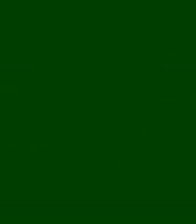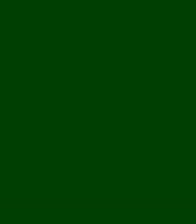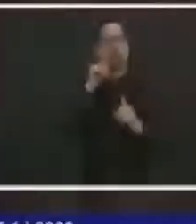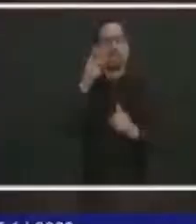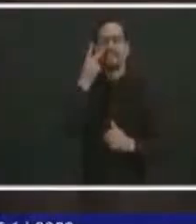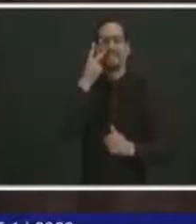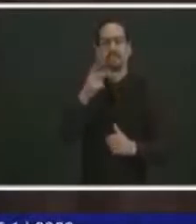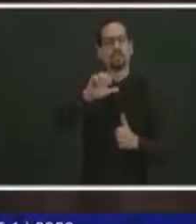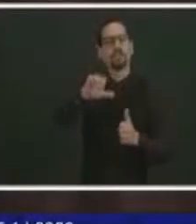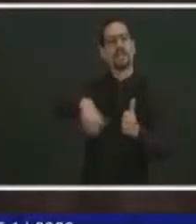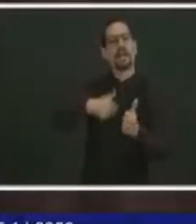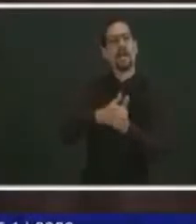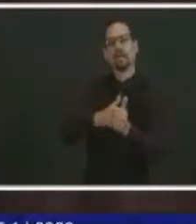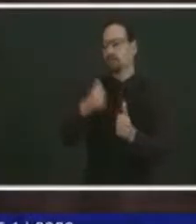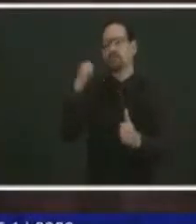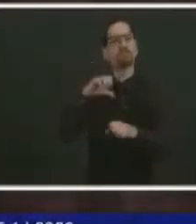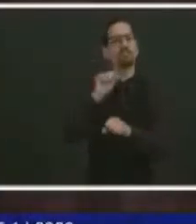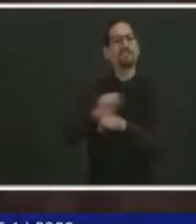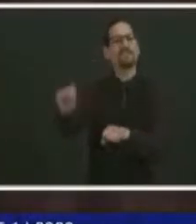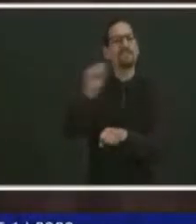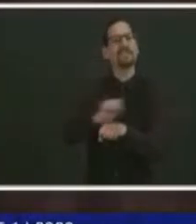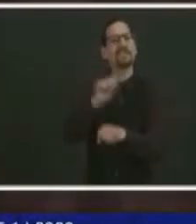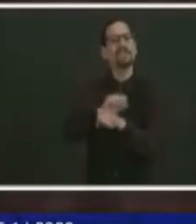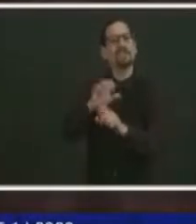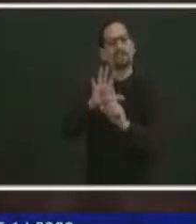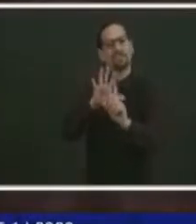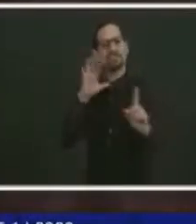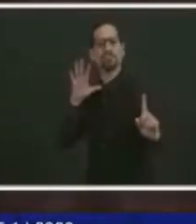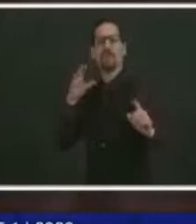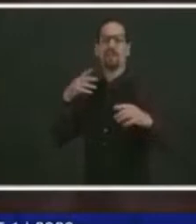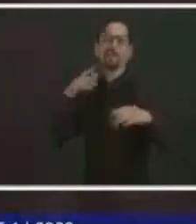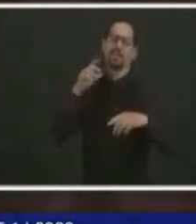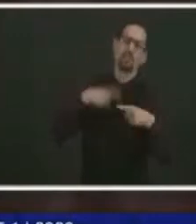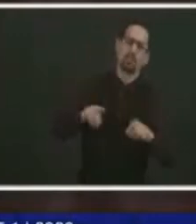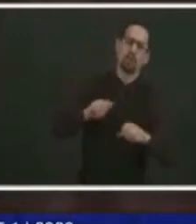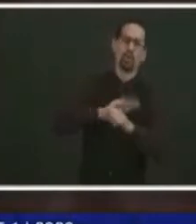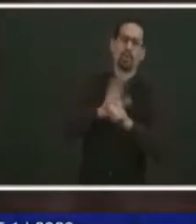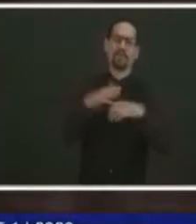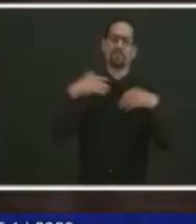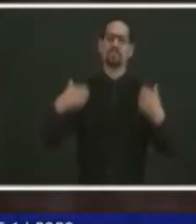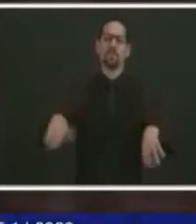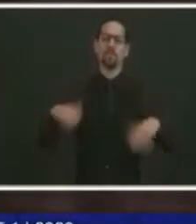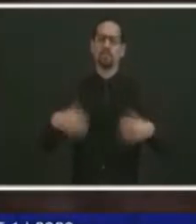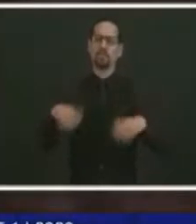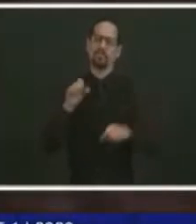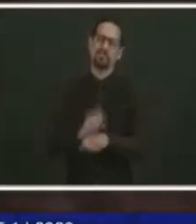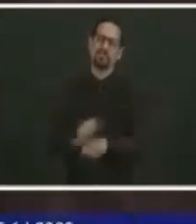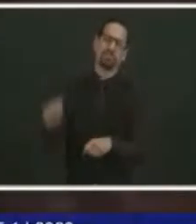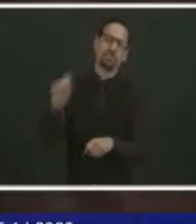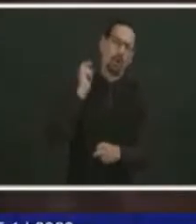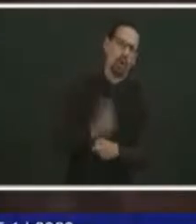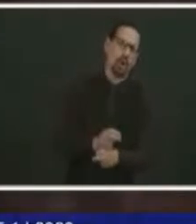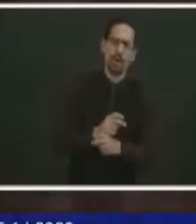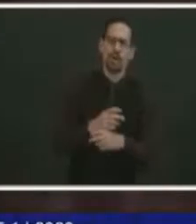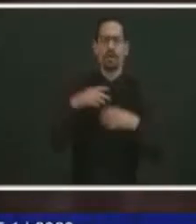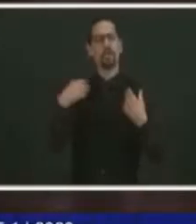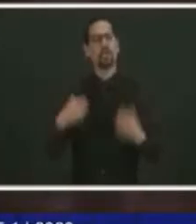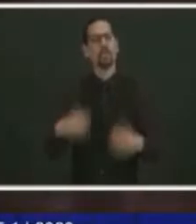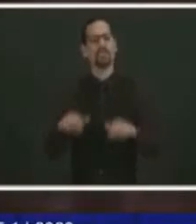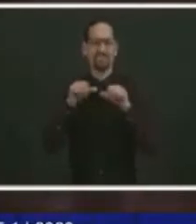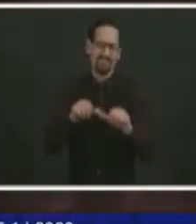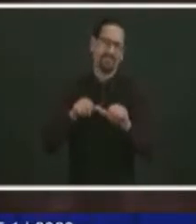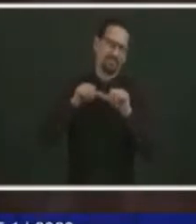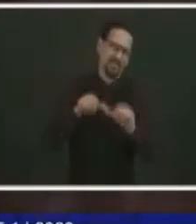COVID-19 response team. An incalculable amount of time went into preparing